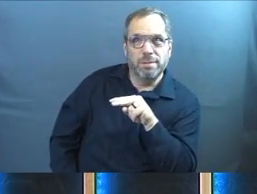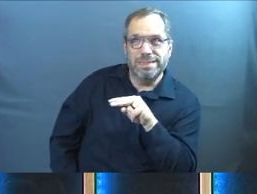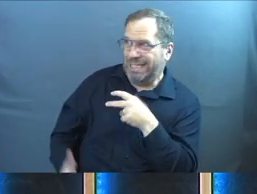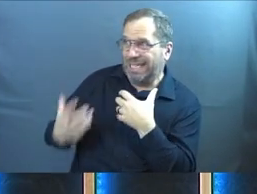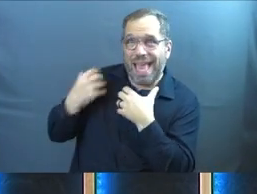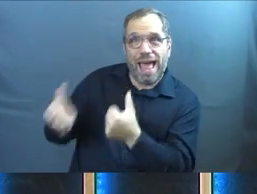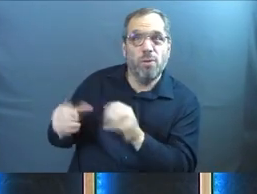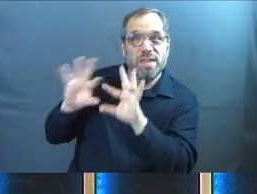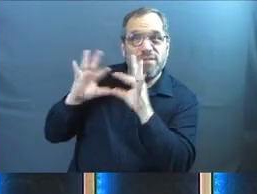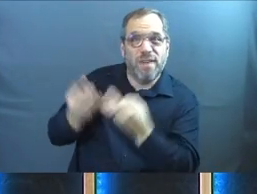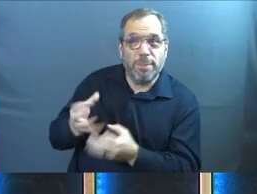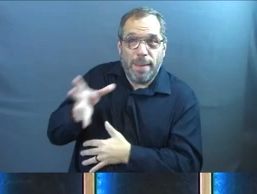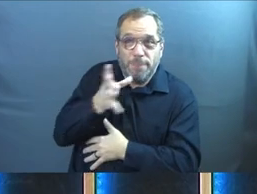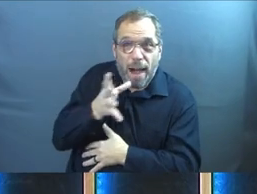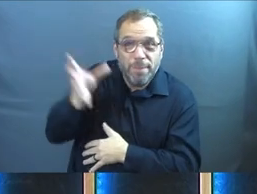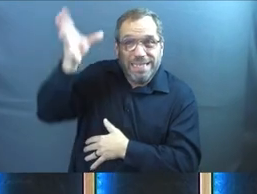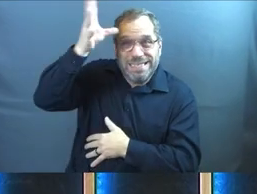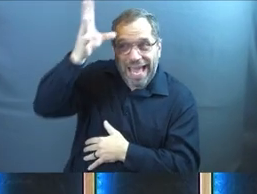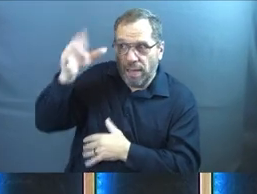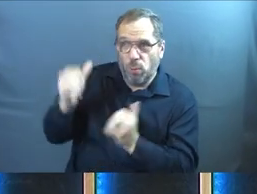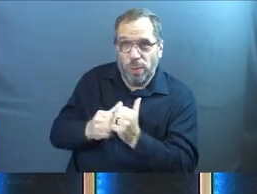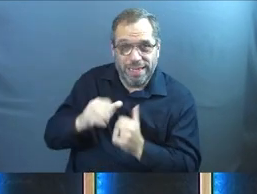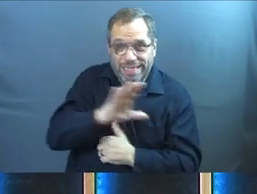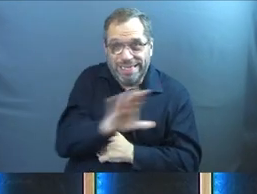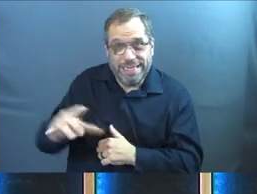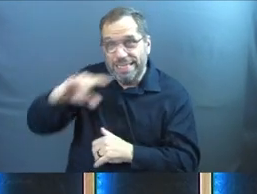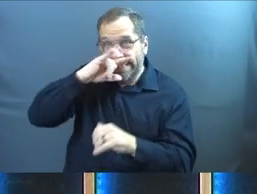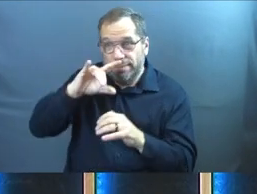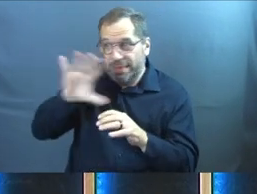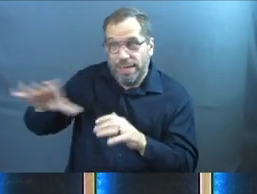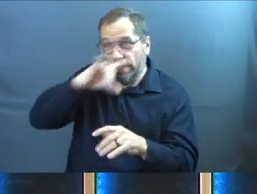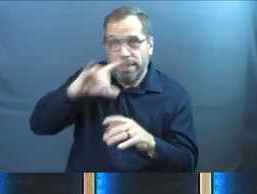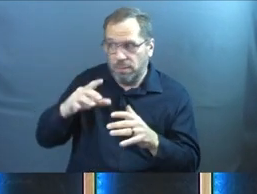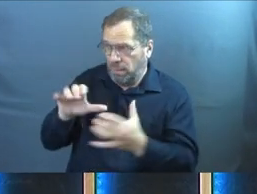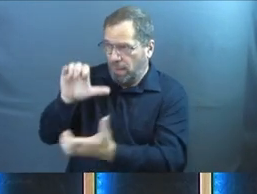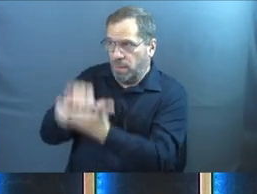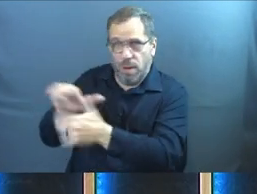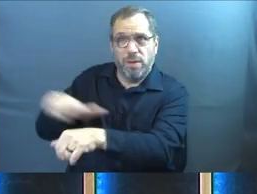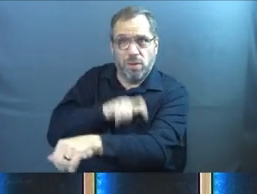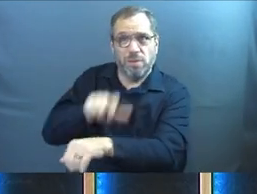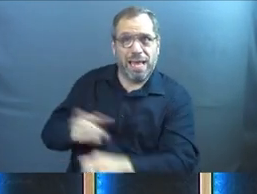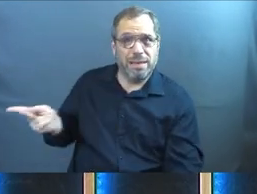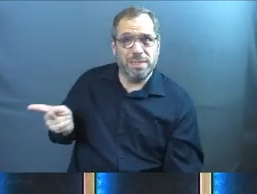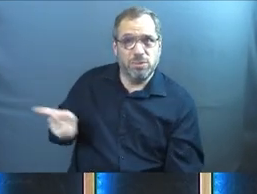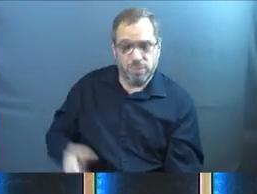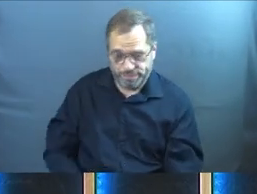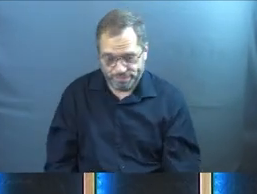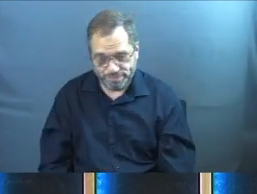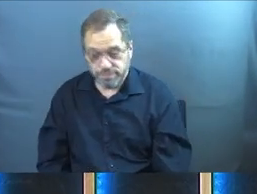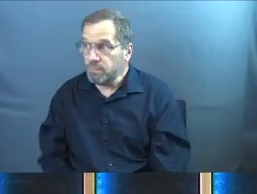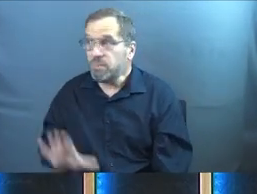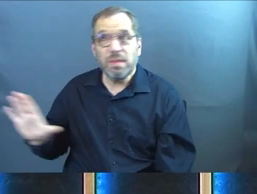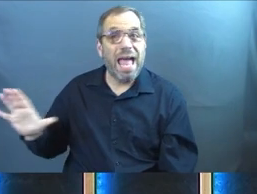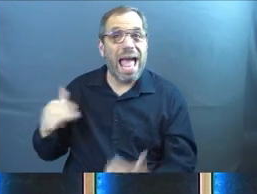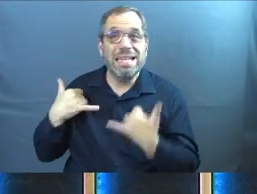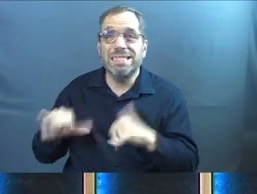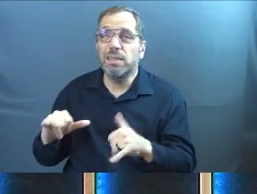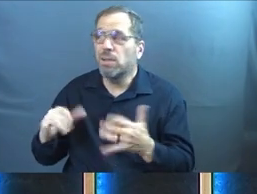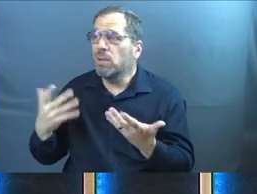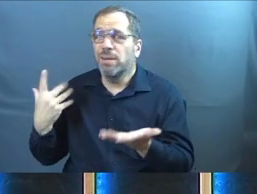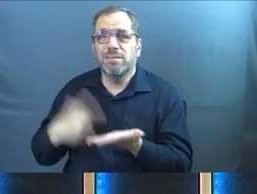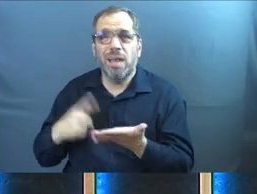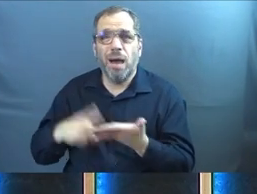healthy people, this healthy mom and dad who, they've been married for a long time. And they're still talking